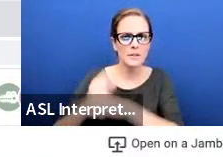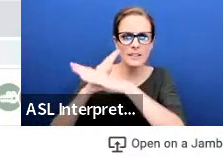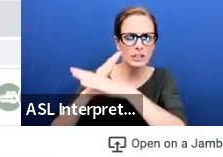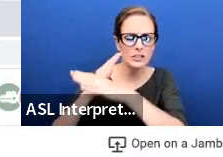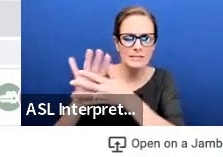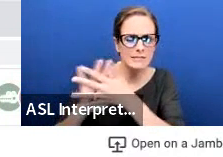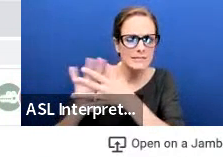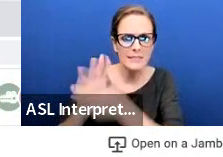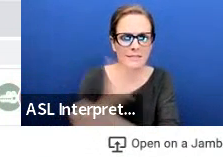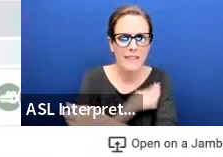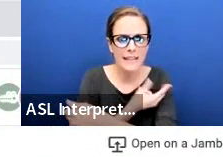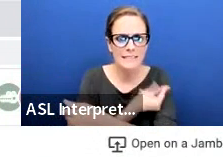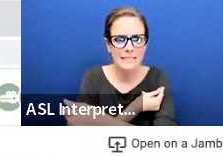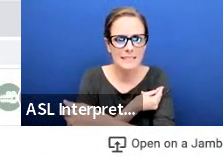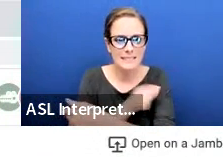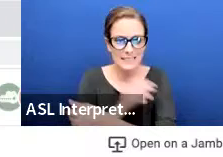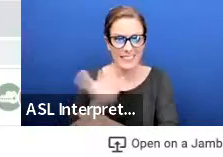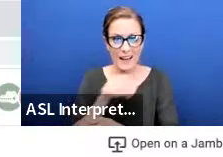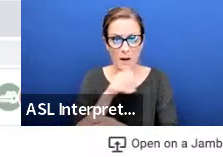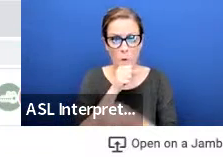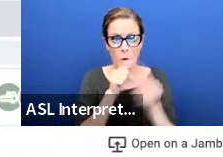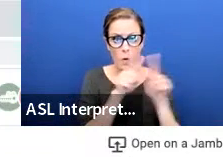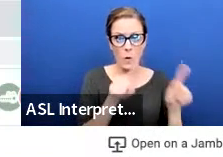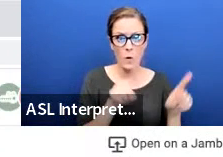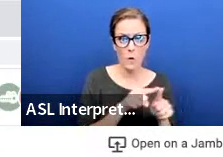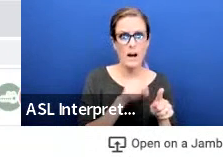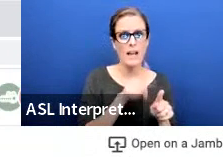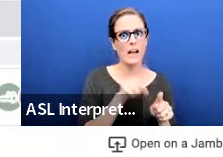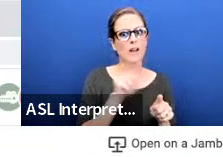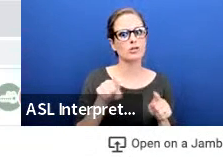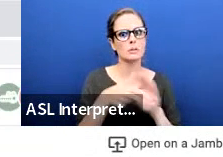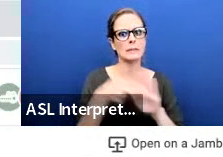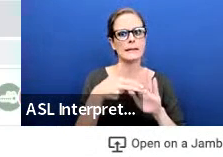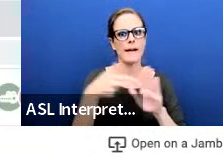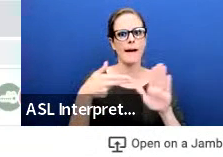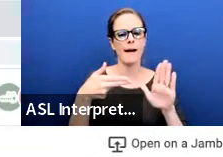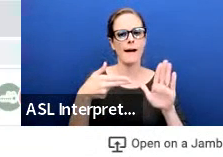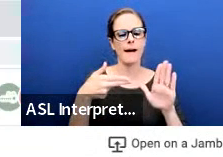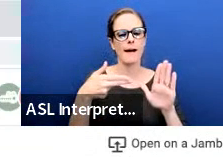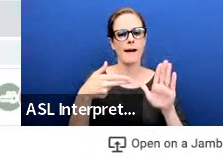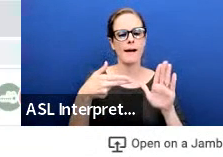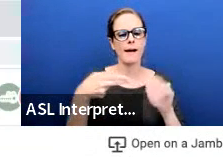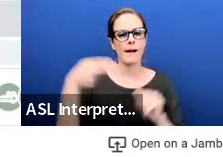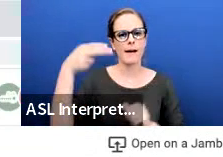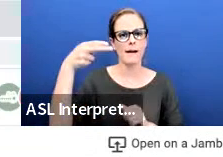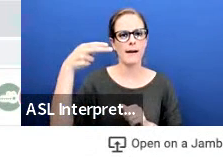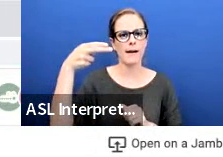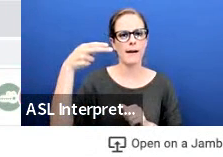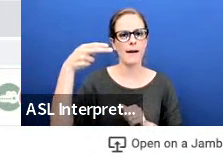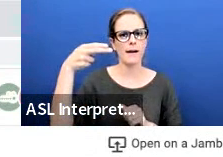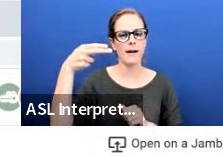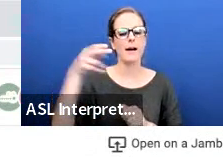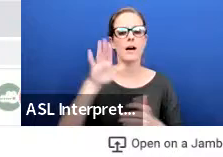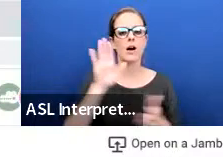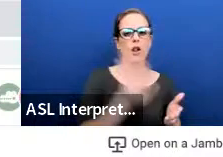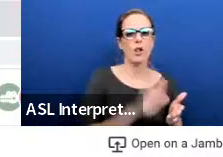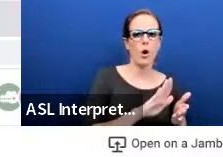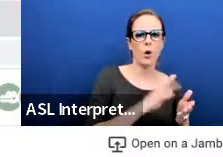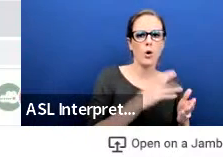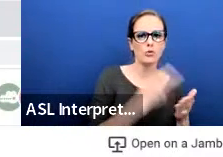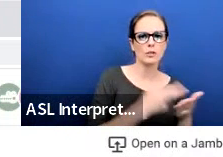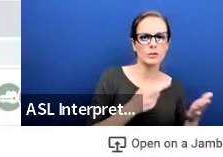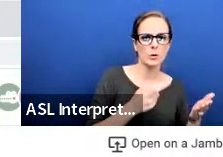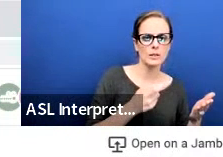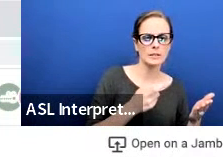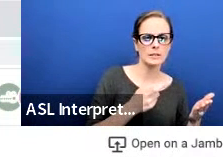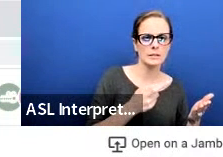think that should be a high, in those areas, I think it's low resourceability and low